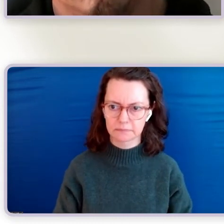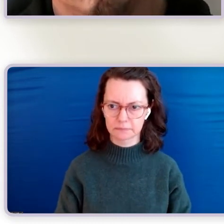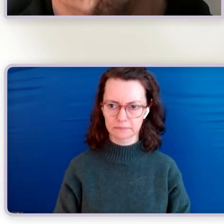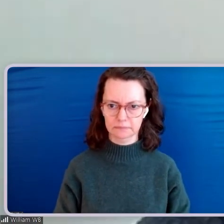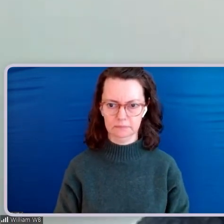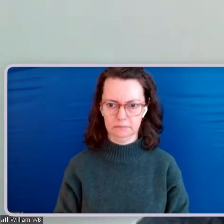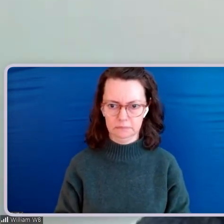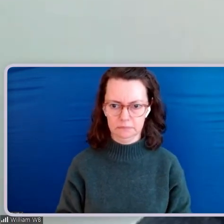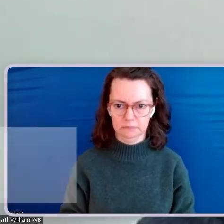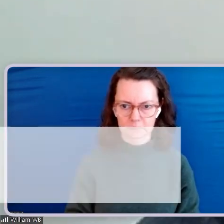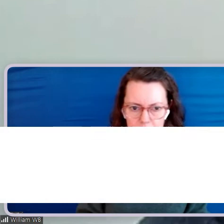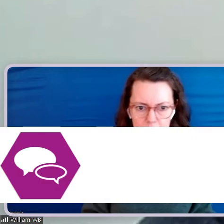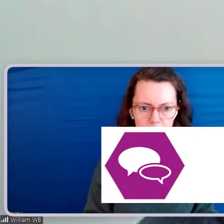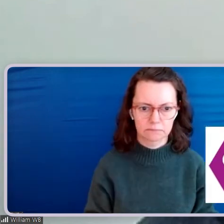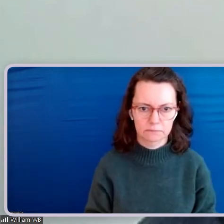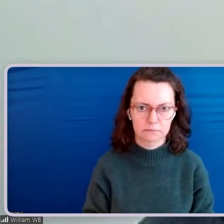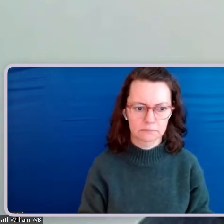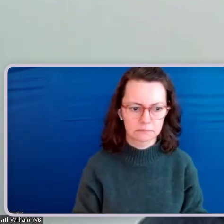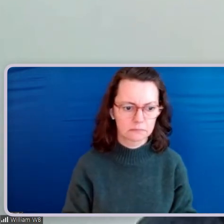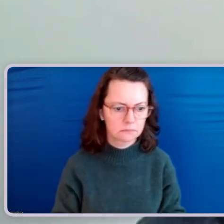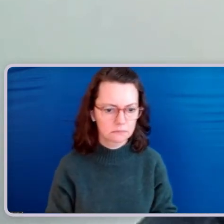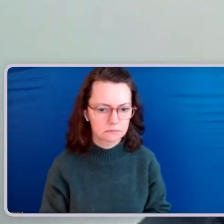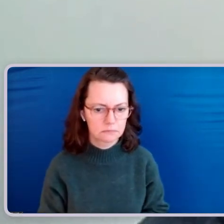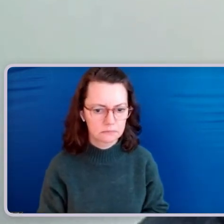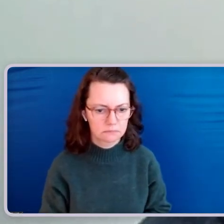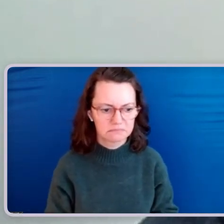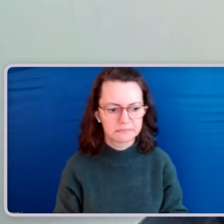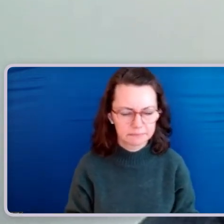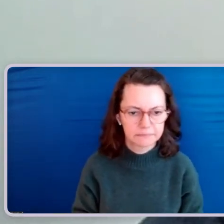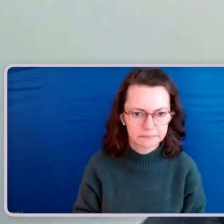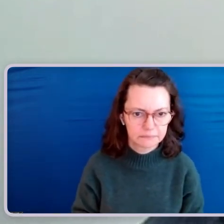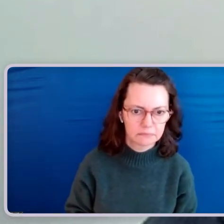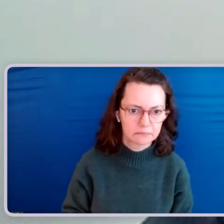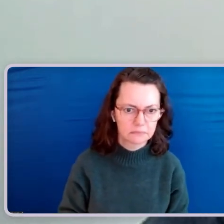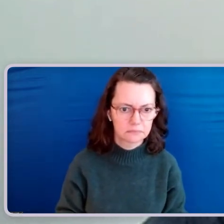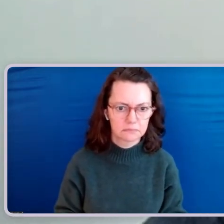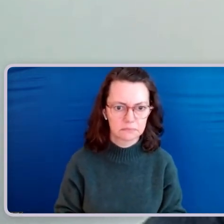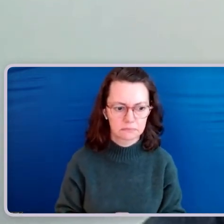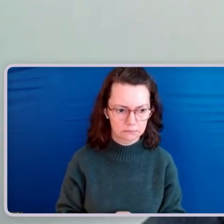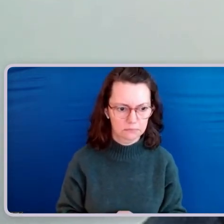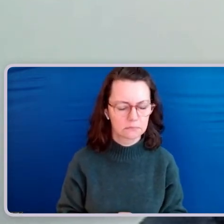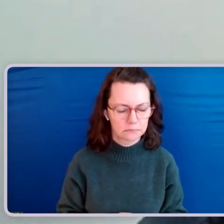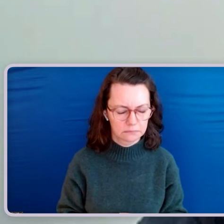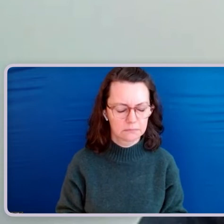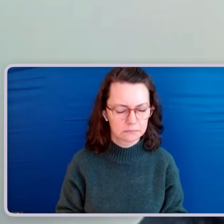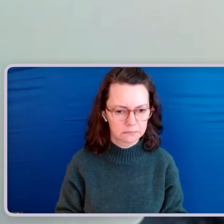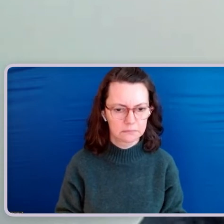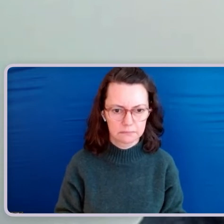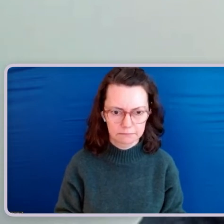Well, we're still hearing about people coming out of COVID, and